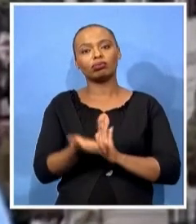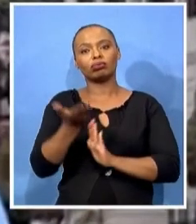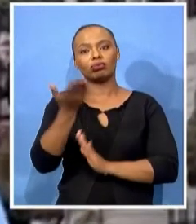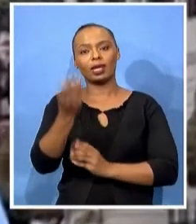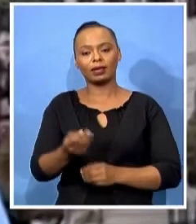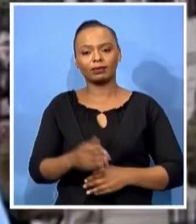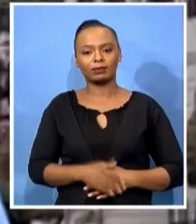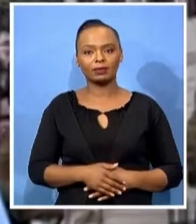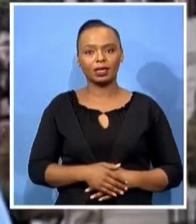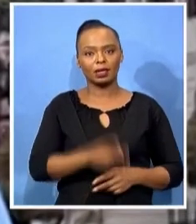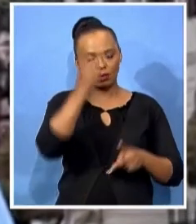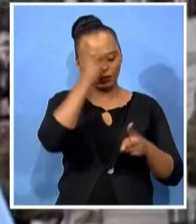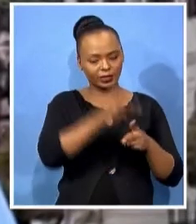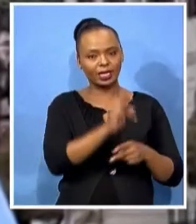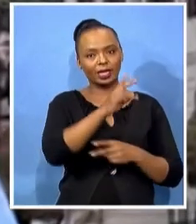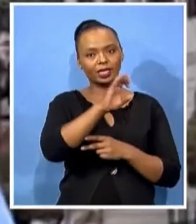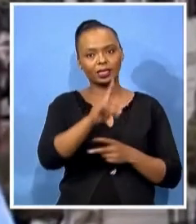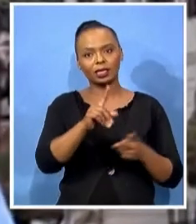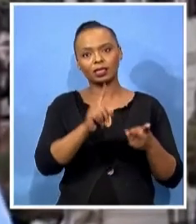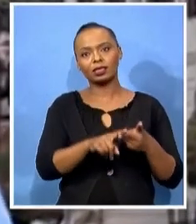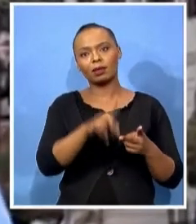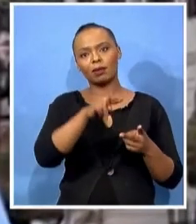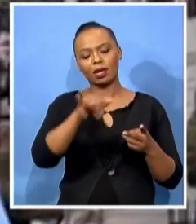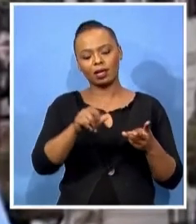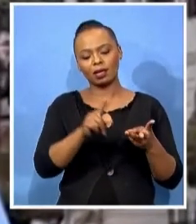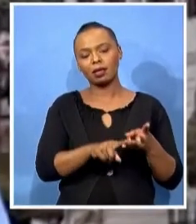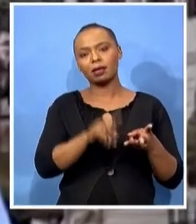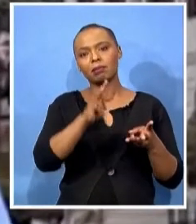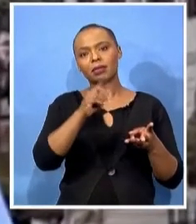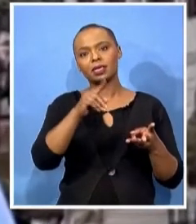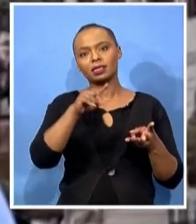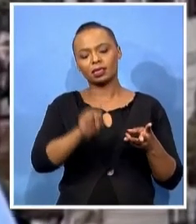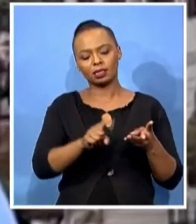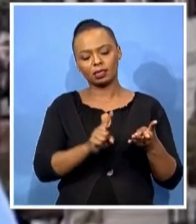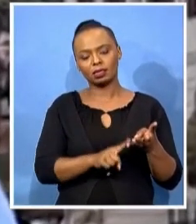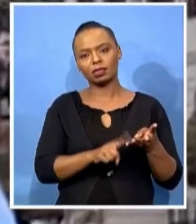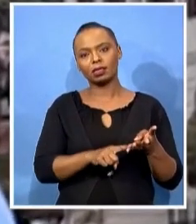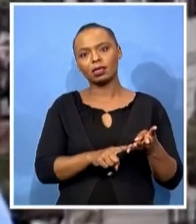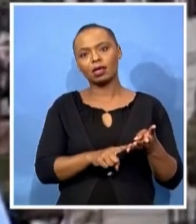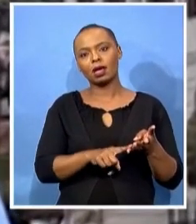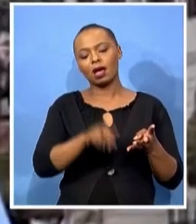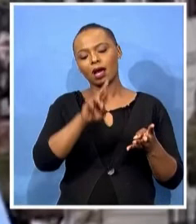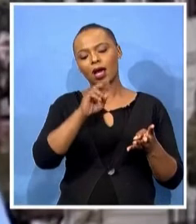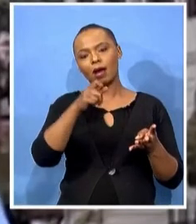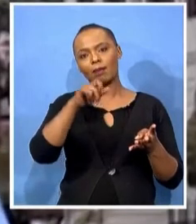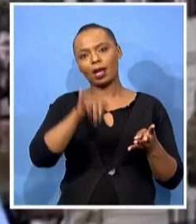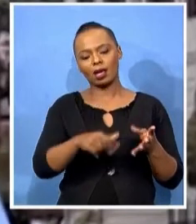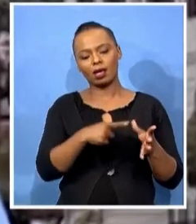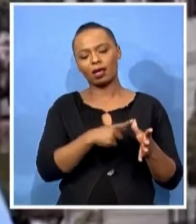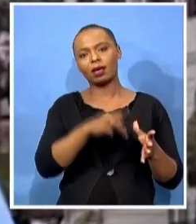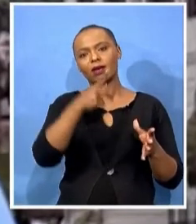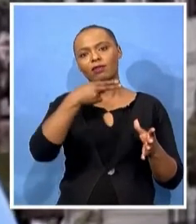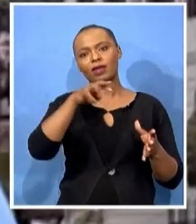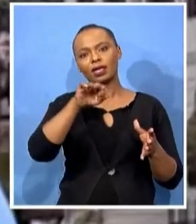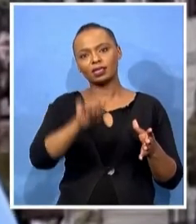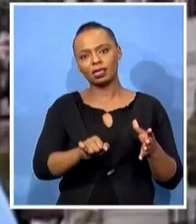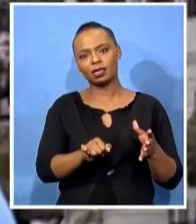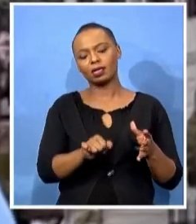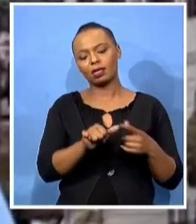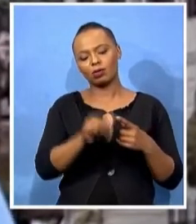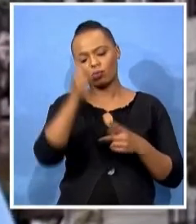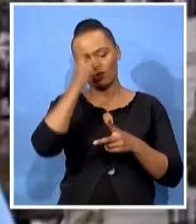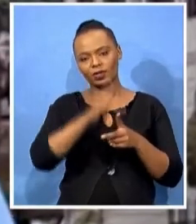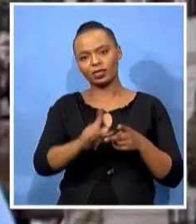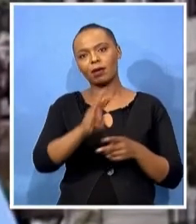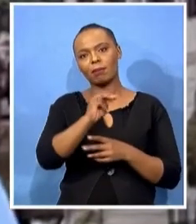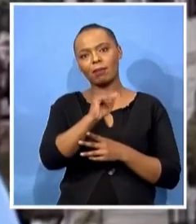Professor Mendelson, Dr. Abdullah, Professor Vetter, Professor McIntyre, Dr. Wilson,